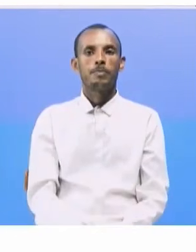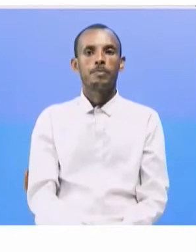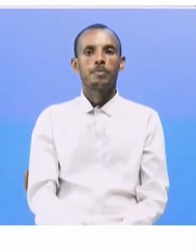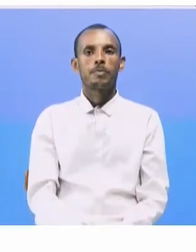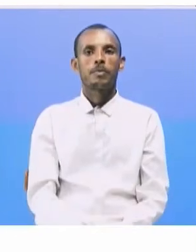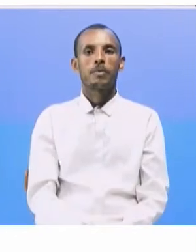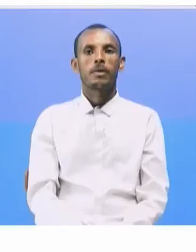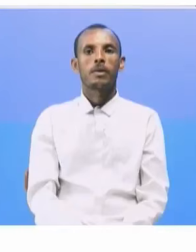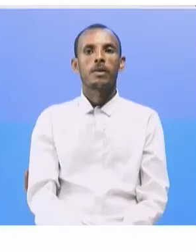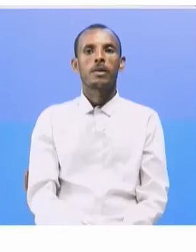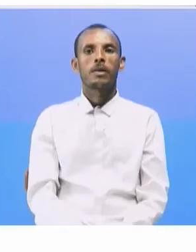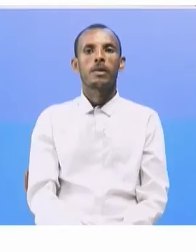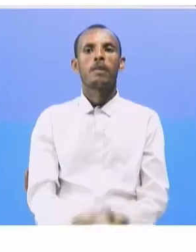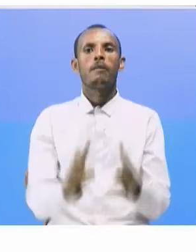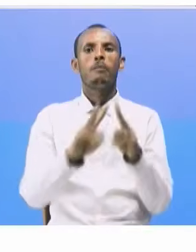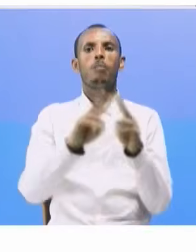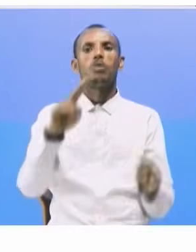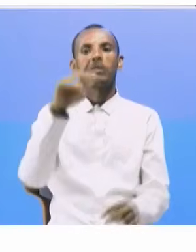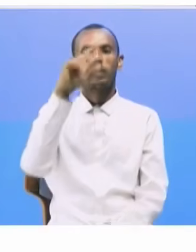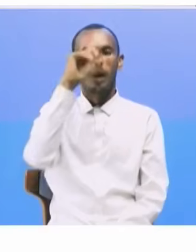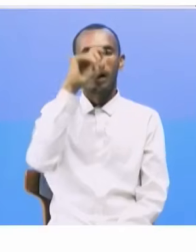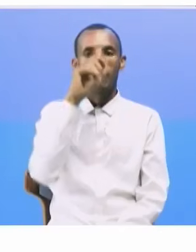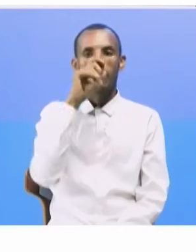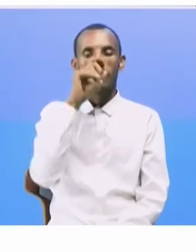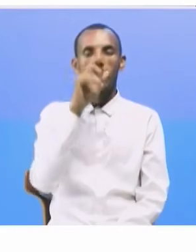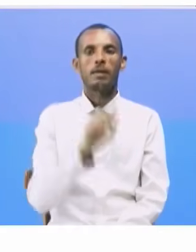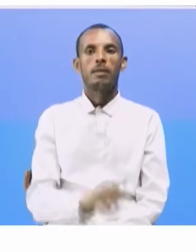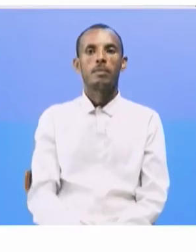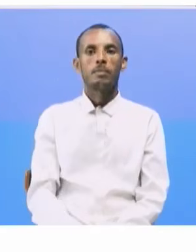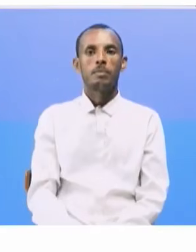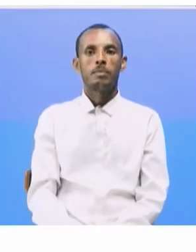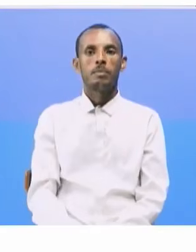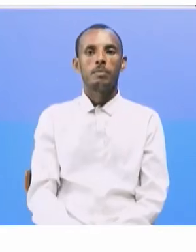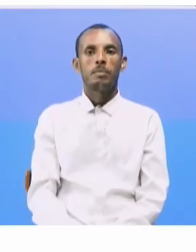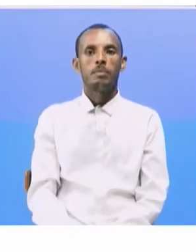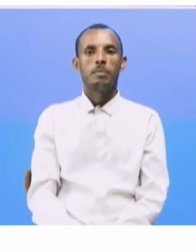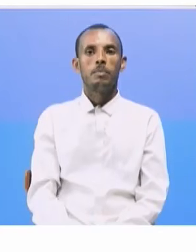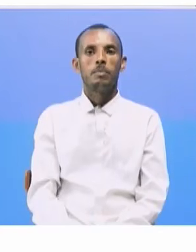of most talented